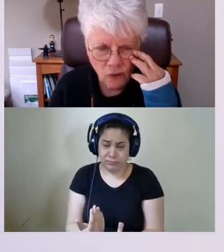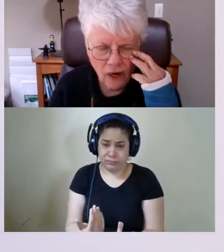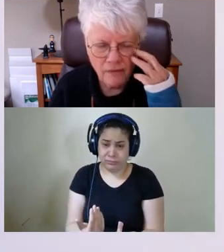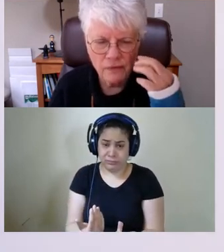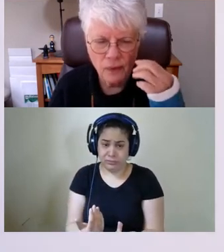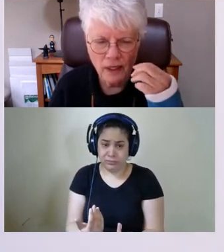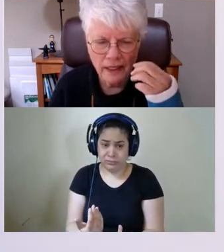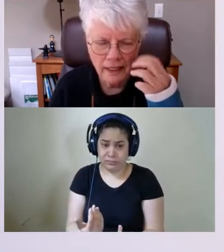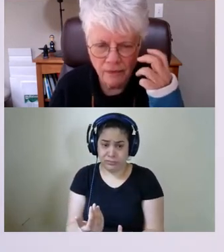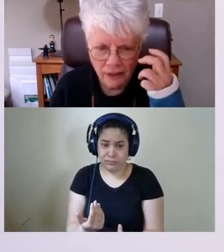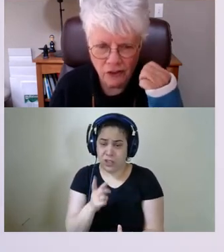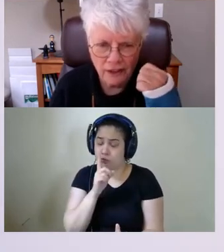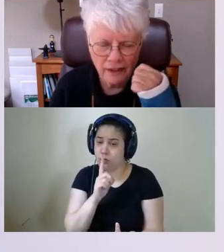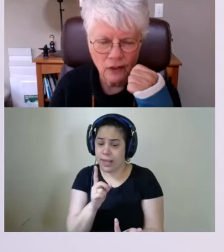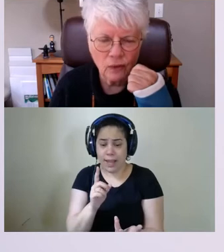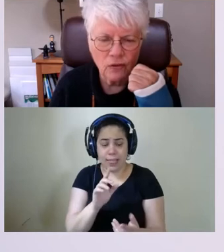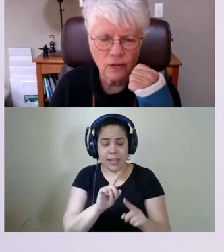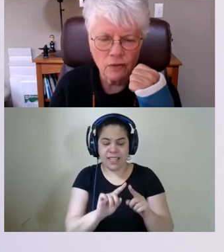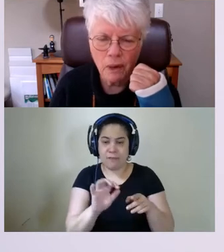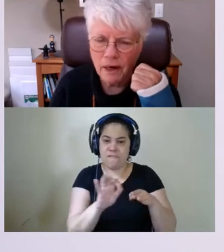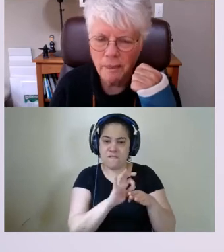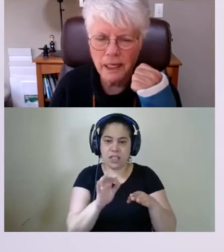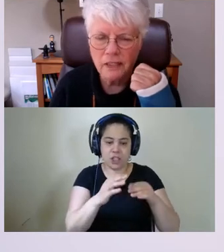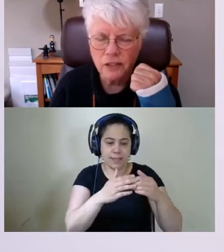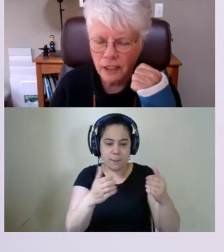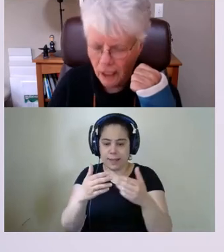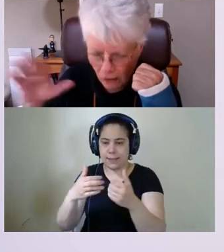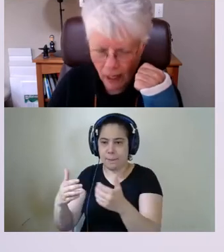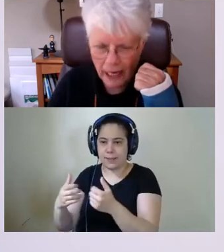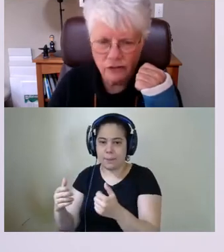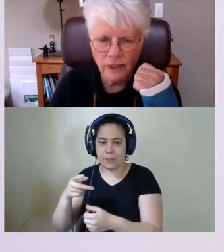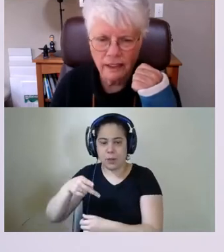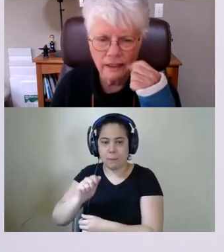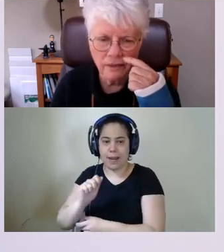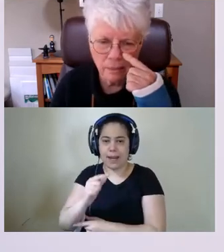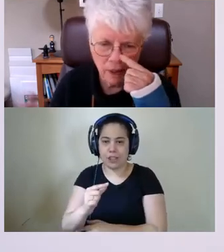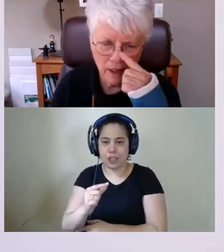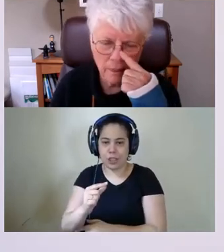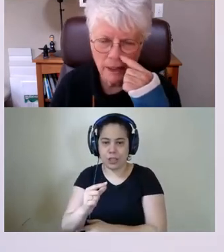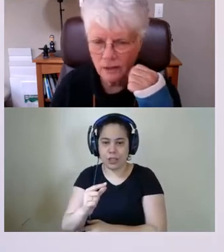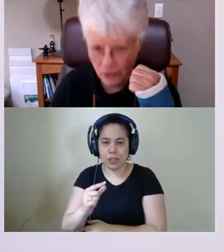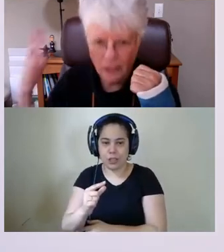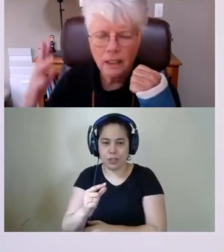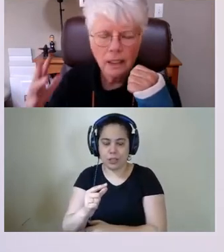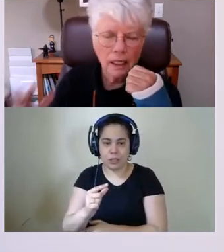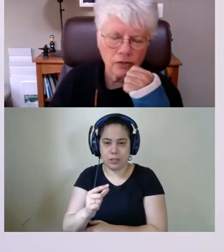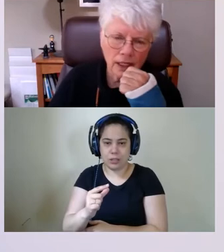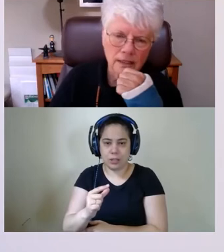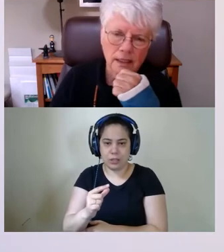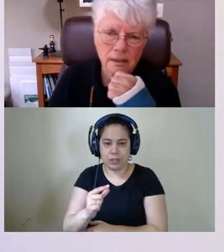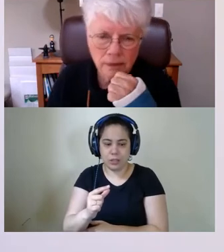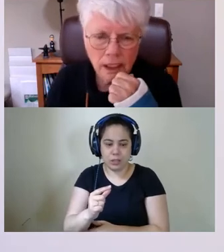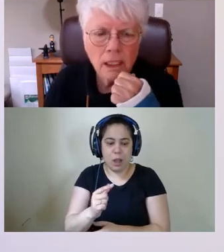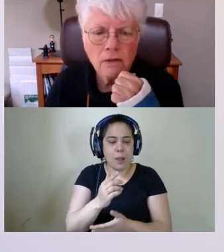sectioned off for function, you know? So this part of the PAG quiets reactivity and part of the PAG